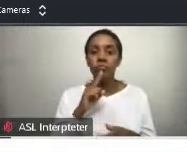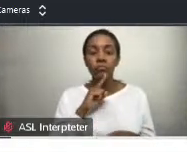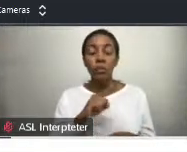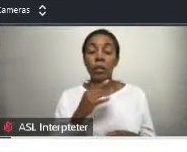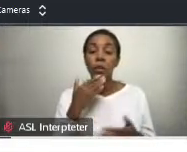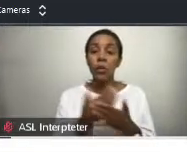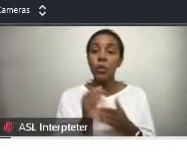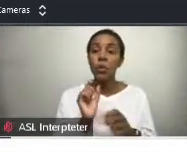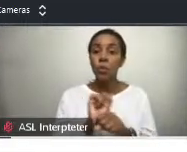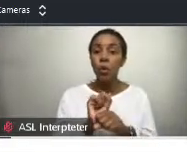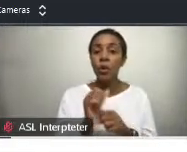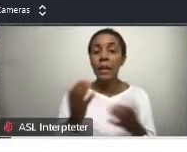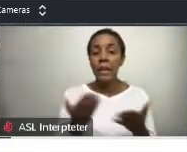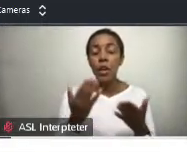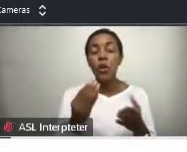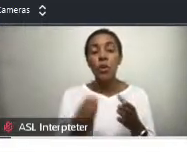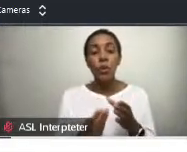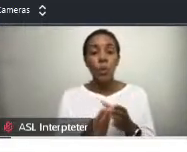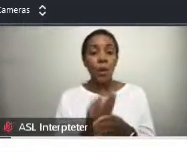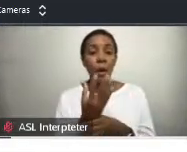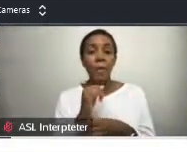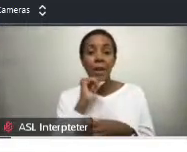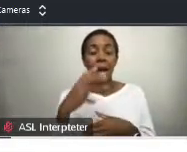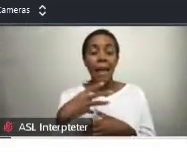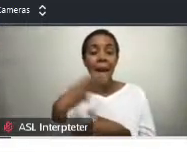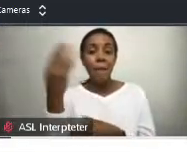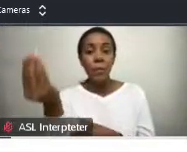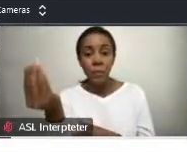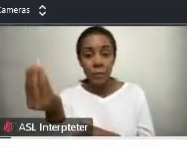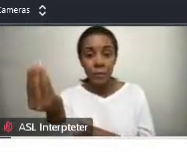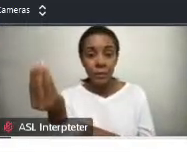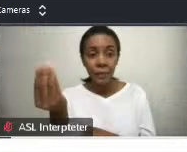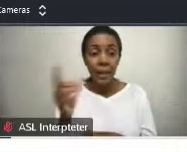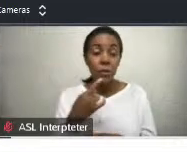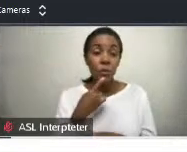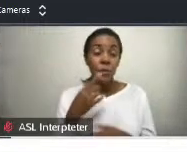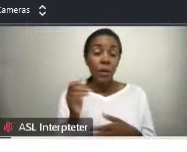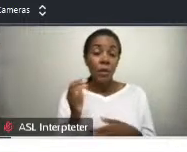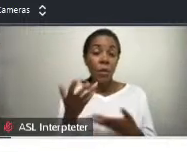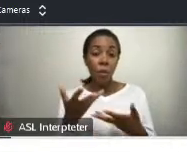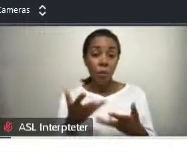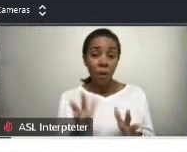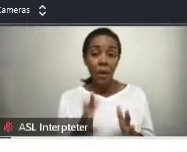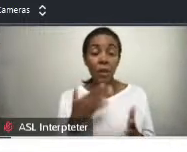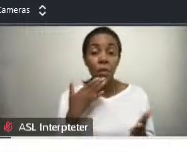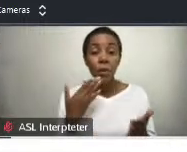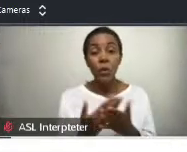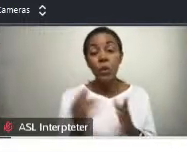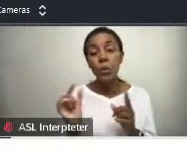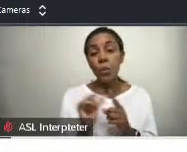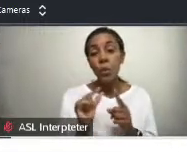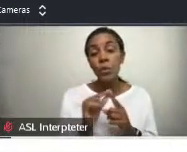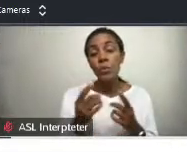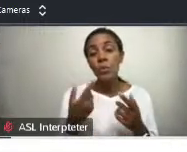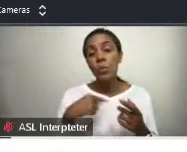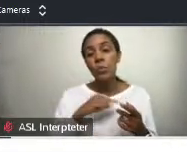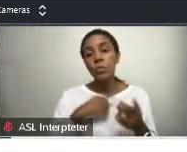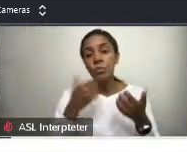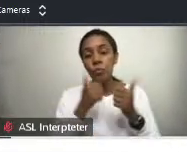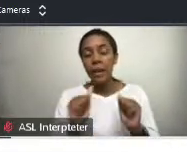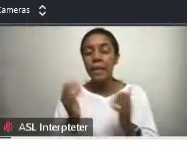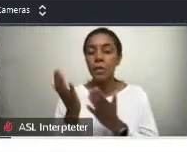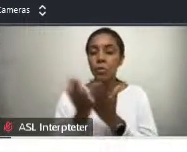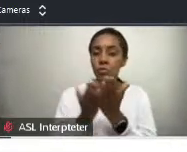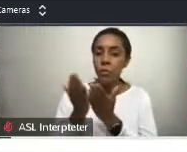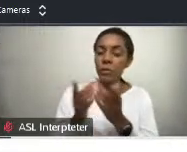3.0, growing up and not out. We de-annexed some areas of the cities. As you said, I appreciate the good words on we're trying to get the services right